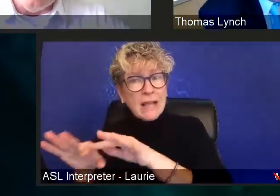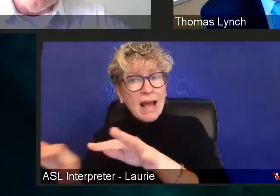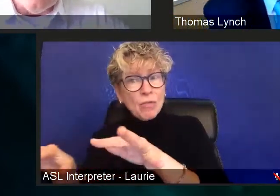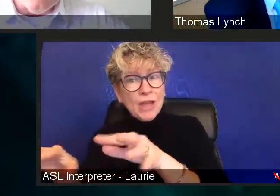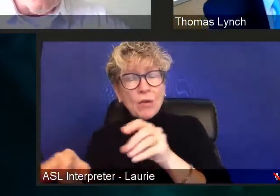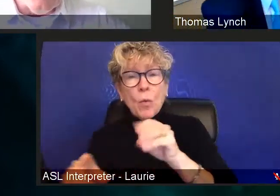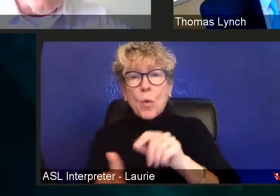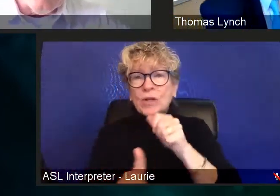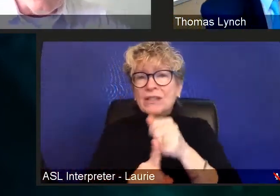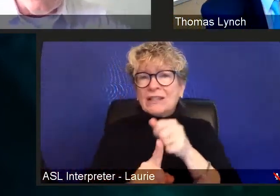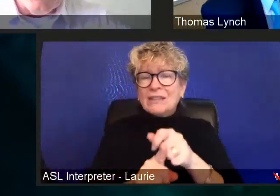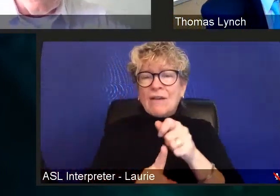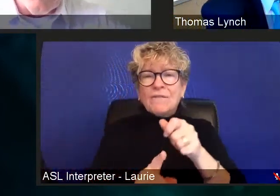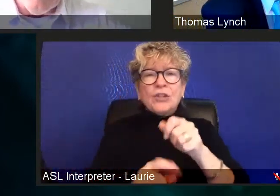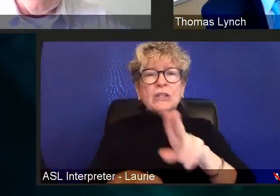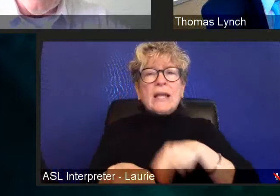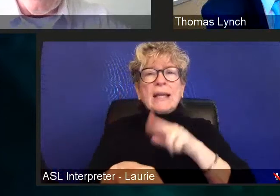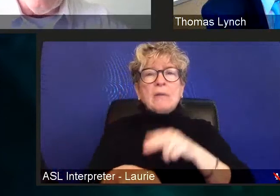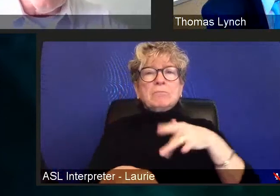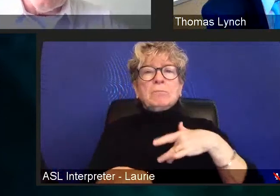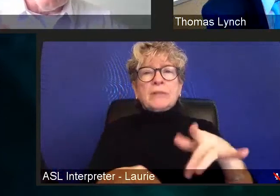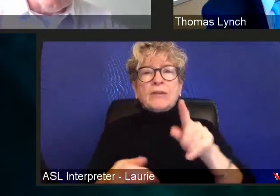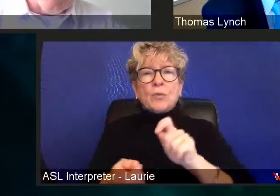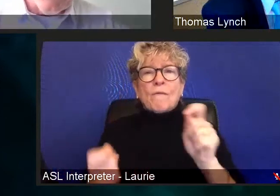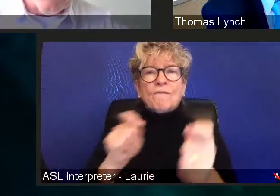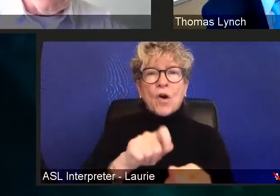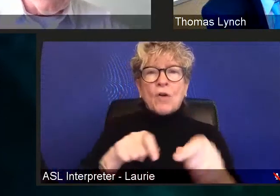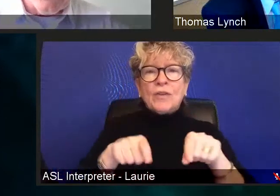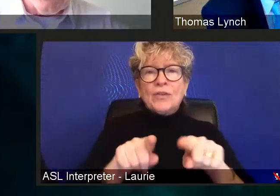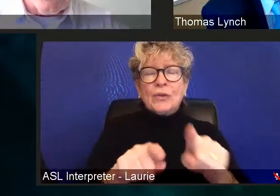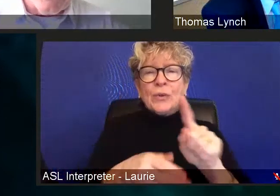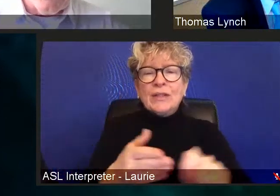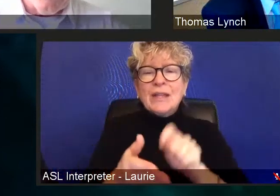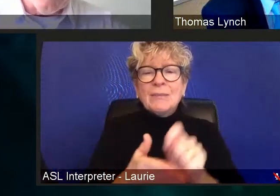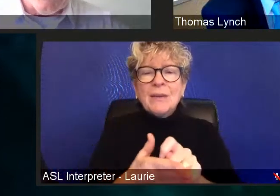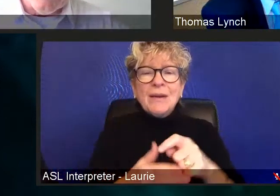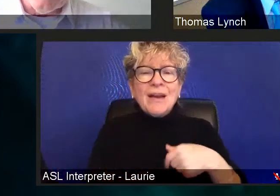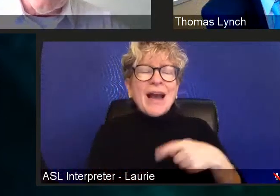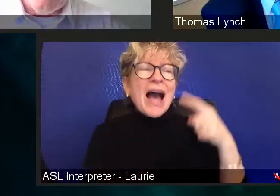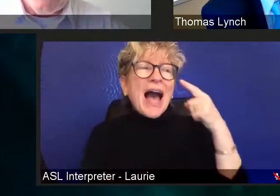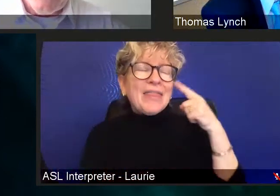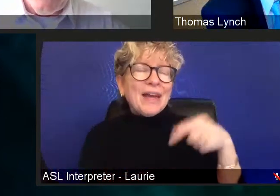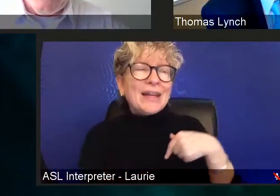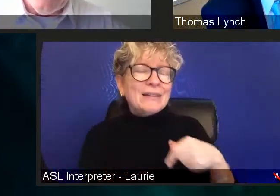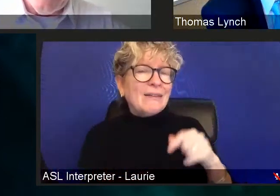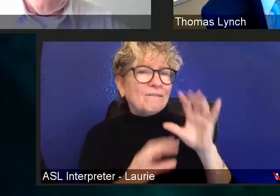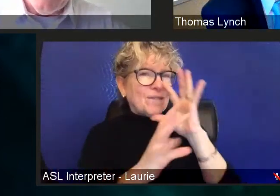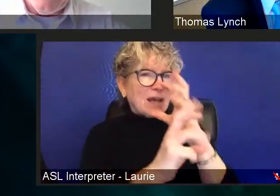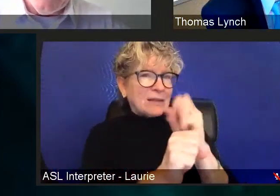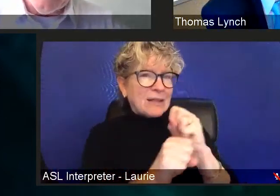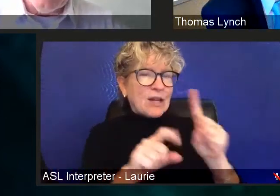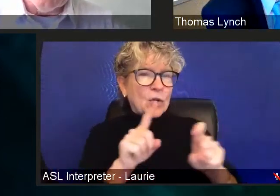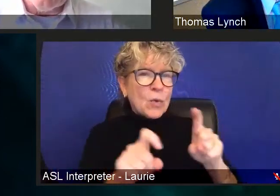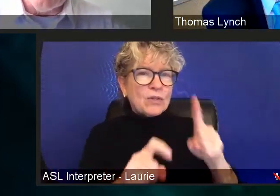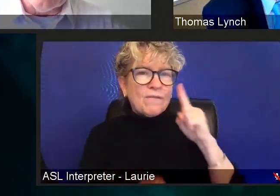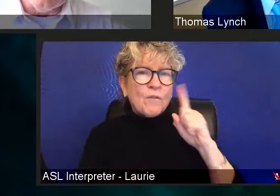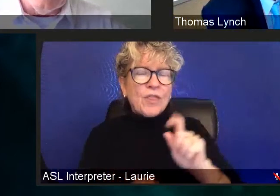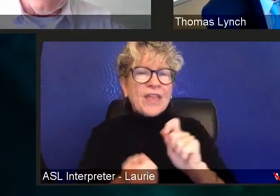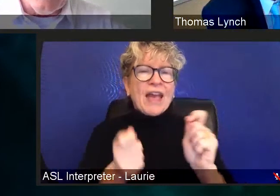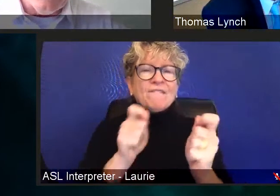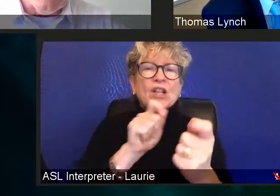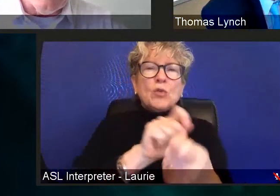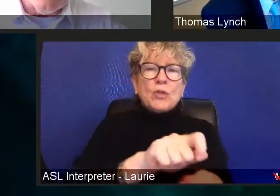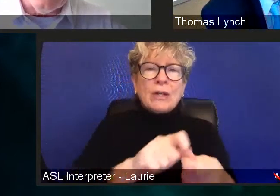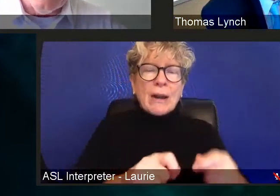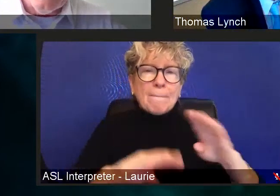think it's a fascinating question for the evolutionary biologists who are looking at this virus. And I think it is